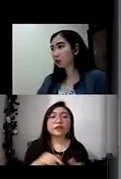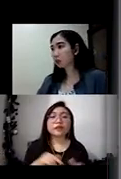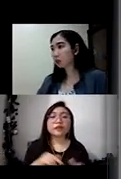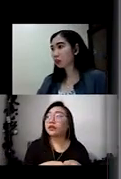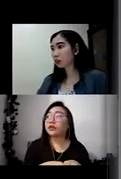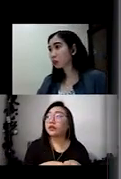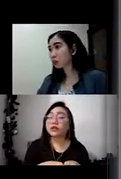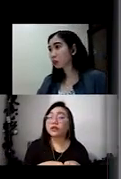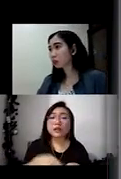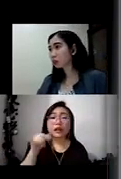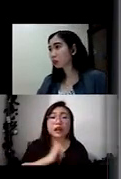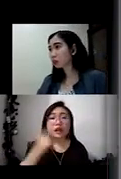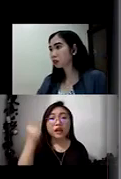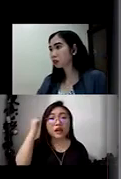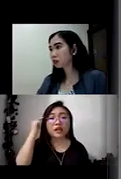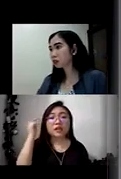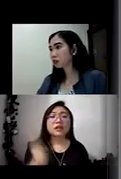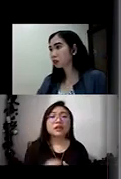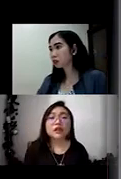think,